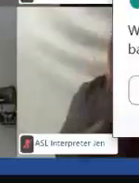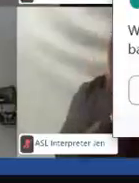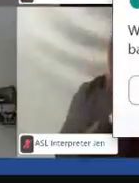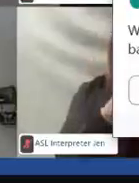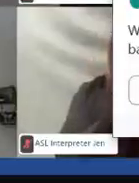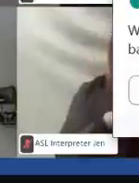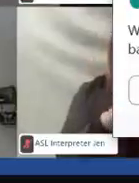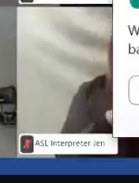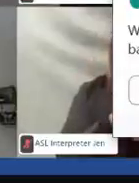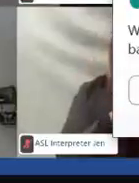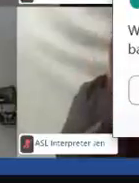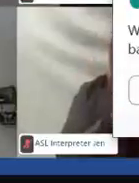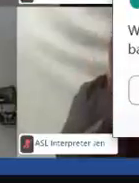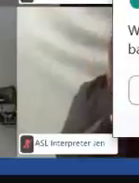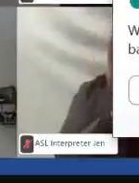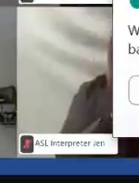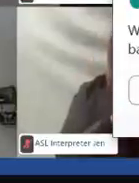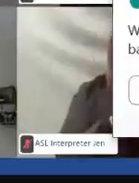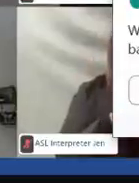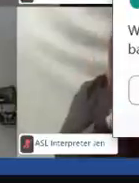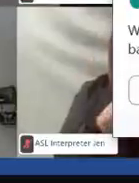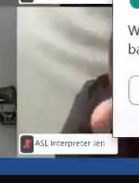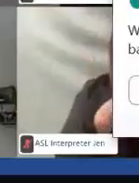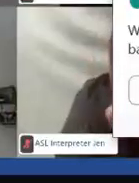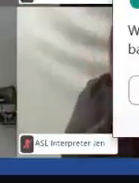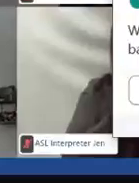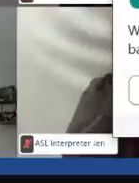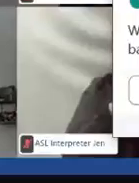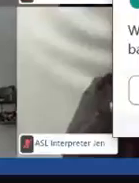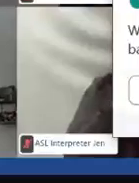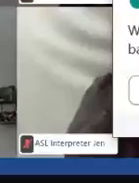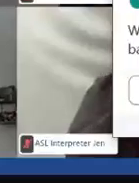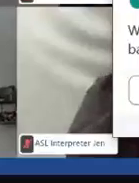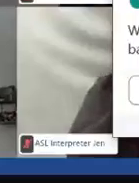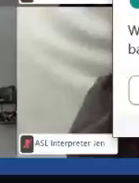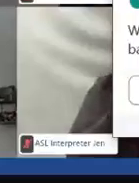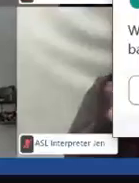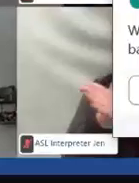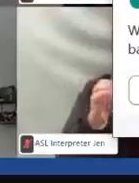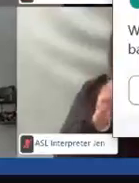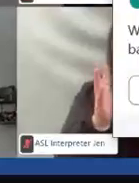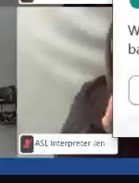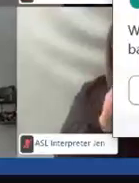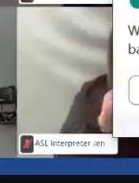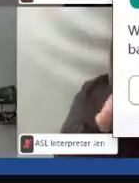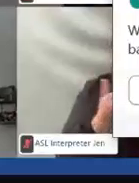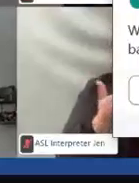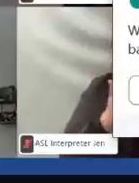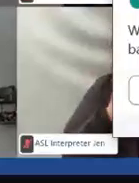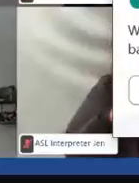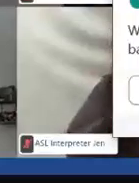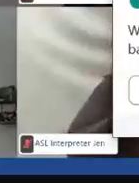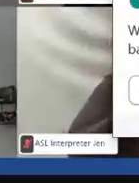same conversation potentially with different people. So it shifts the time commitment from in the meeting to before the